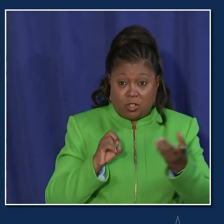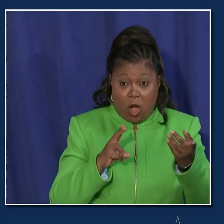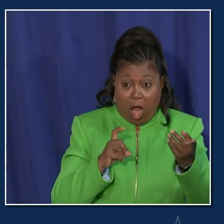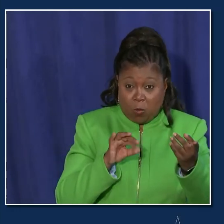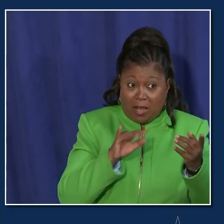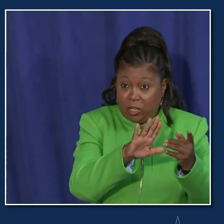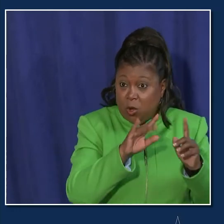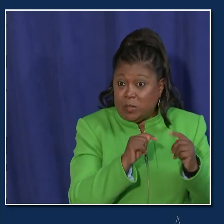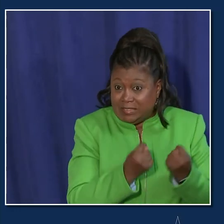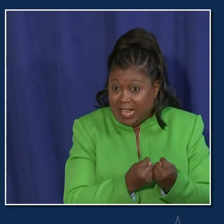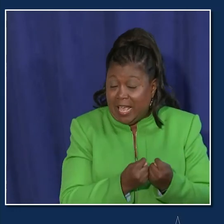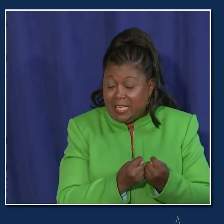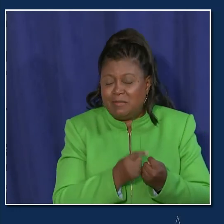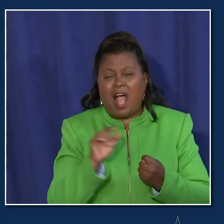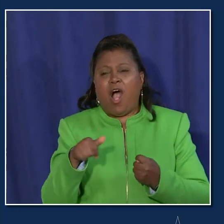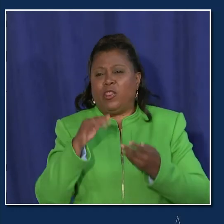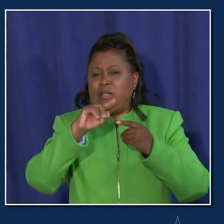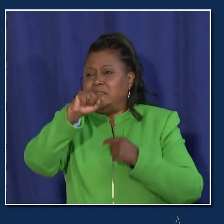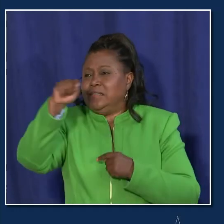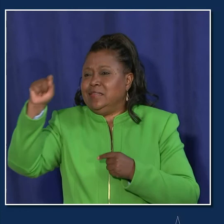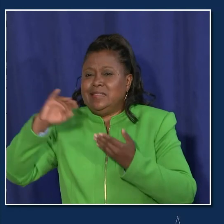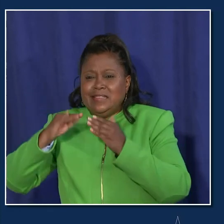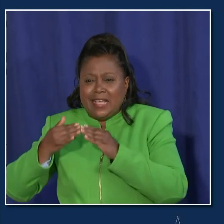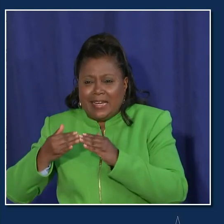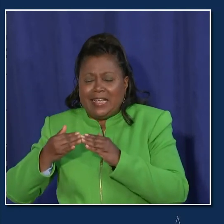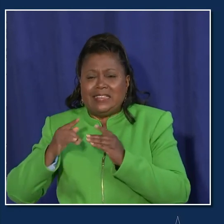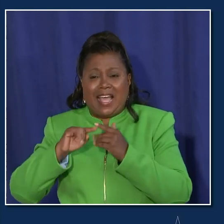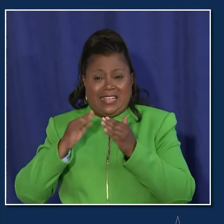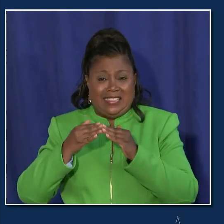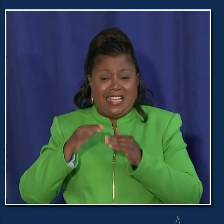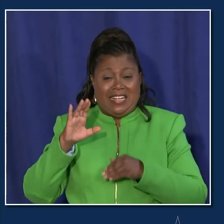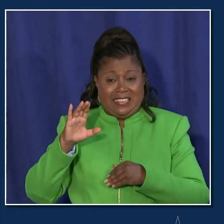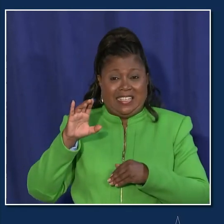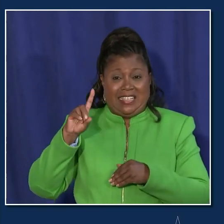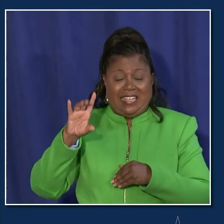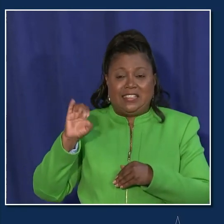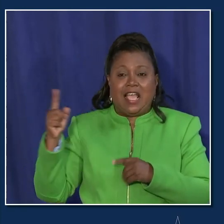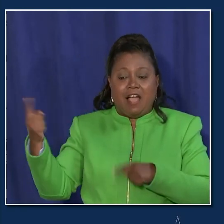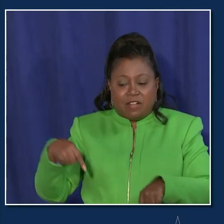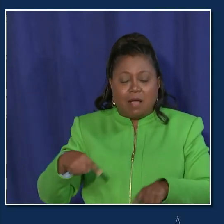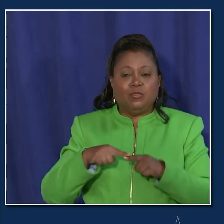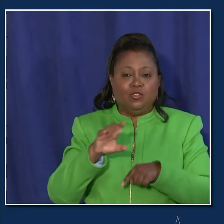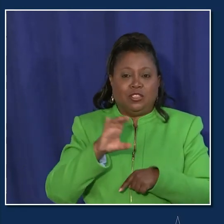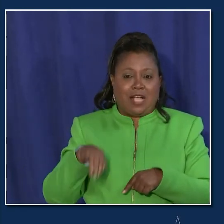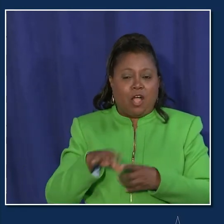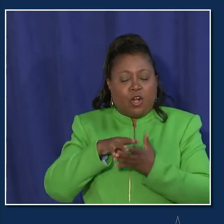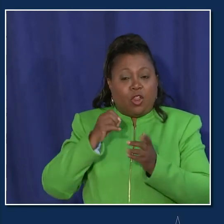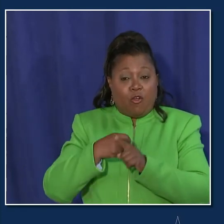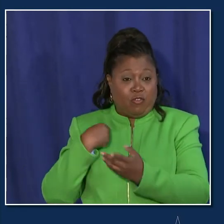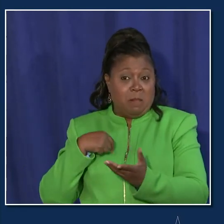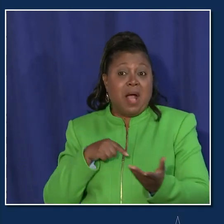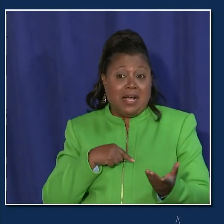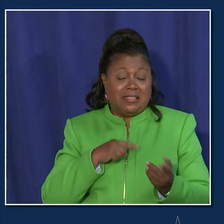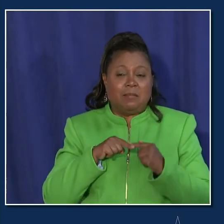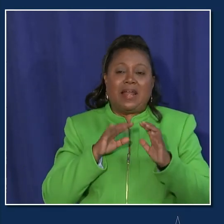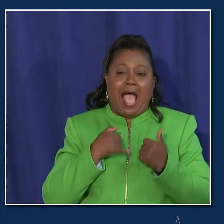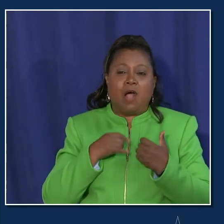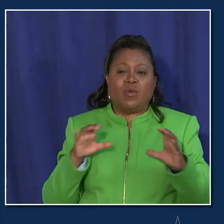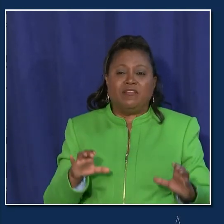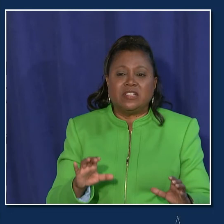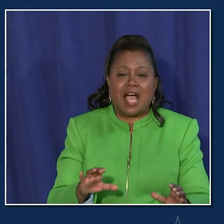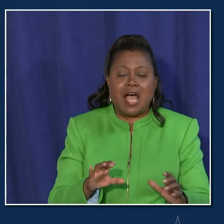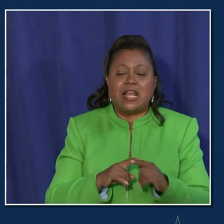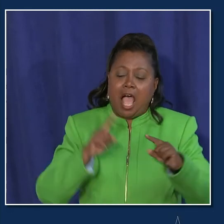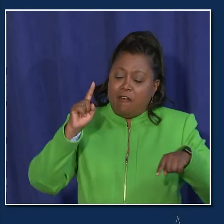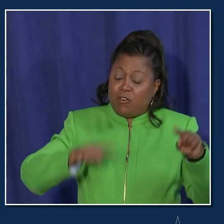and her team. Other cities and the CDC have come to Chicago to learn from us about how we've done